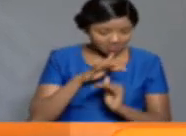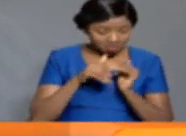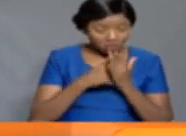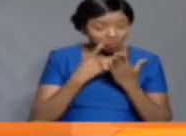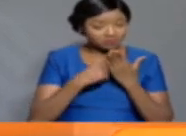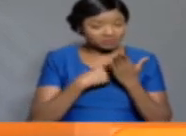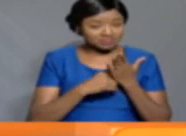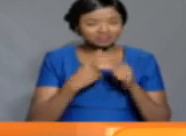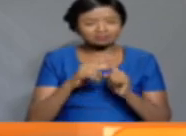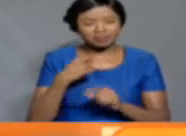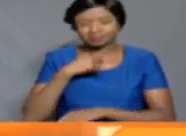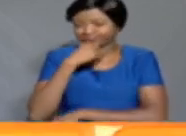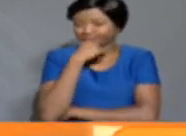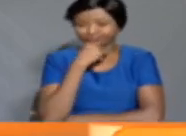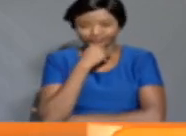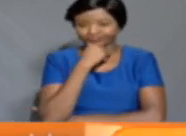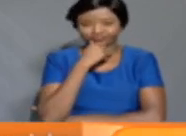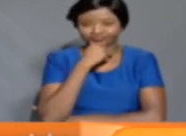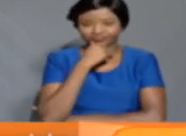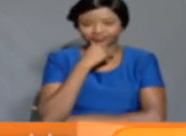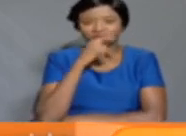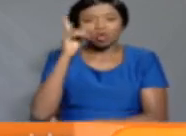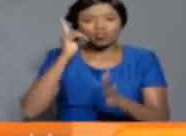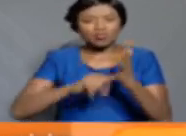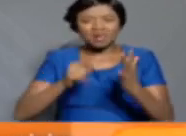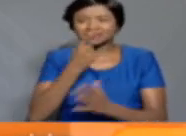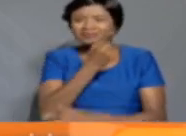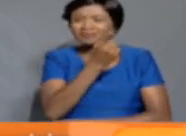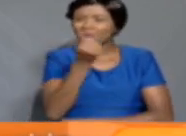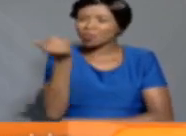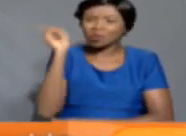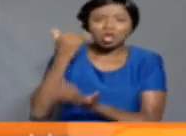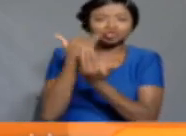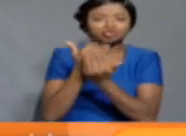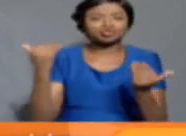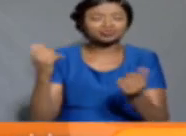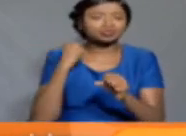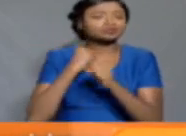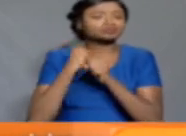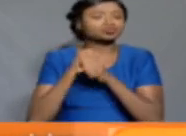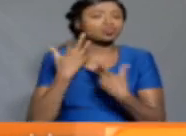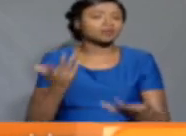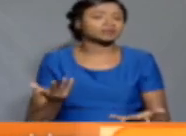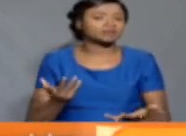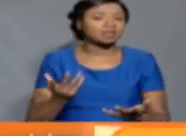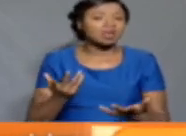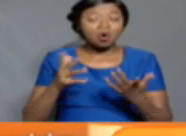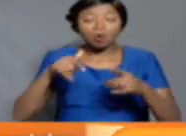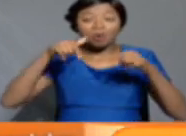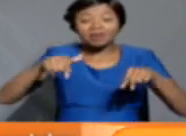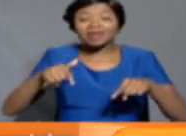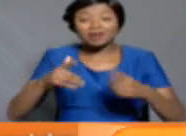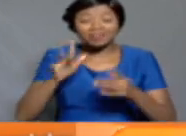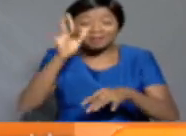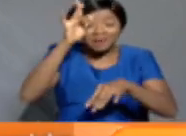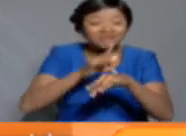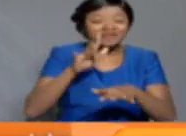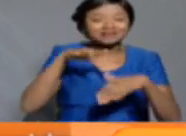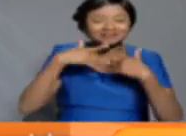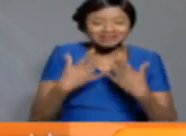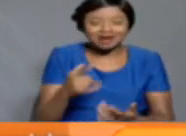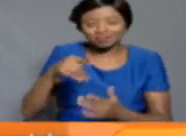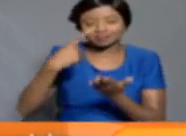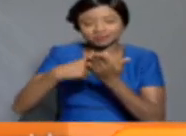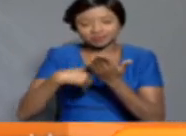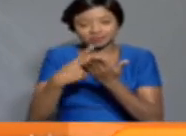I wonder what the children of Kenya will do, or where they are in this discussion. I mean, I look at